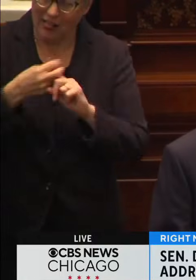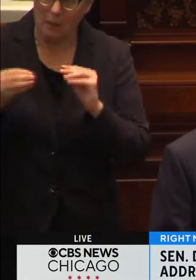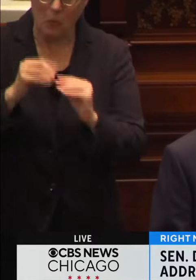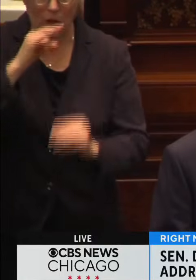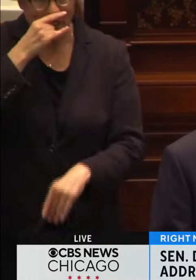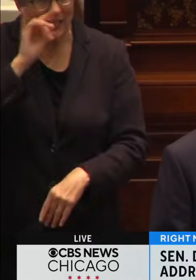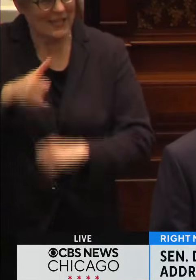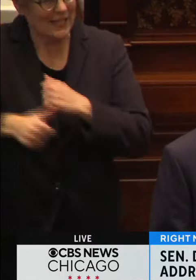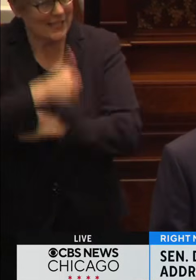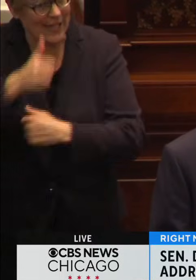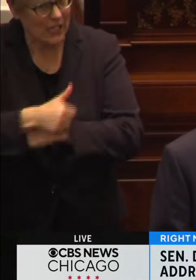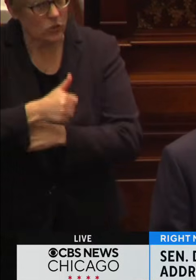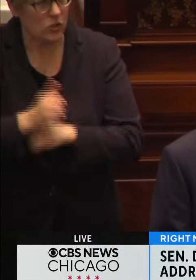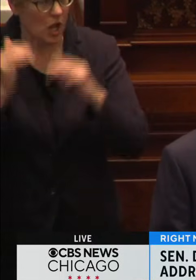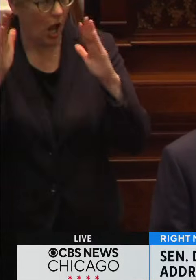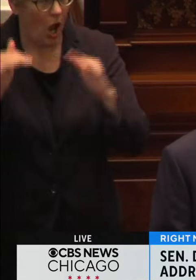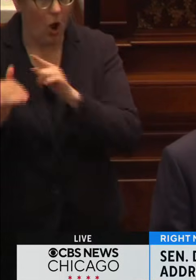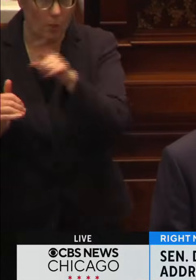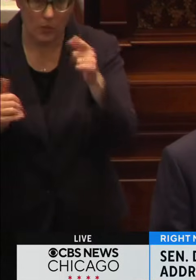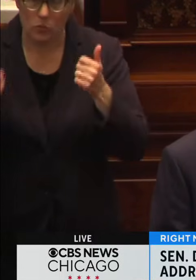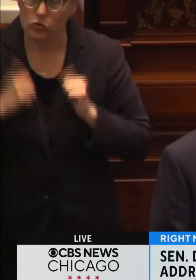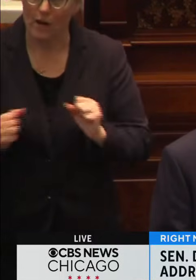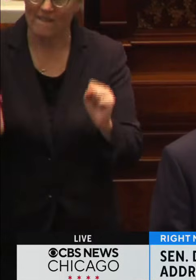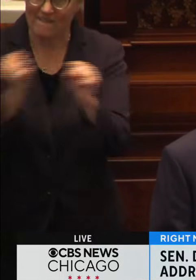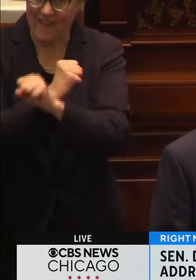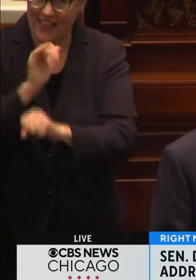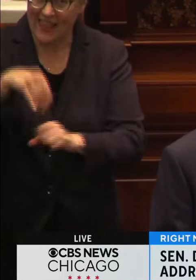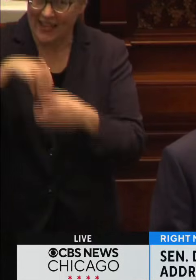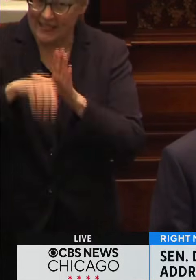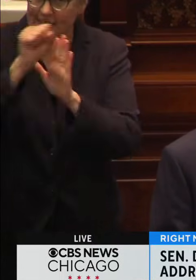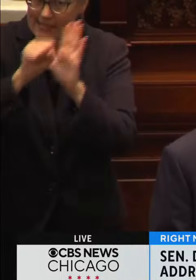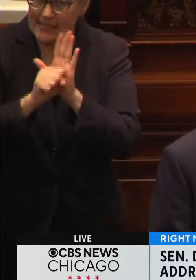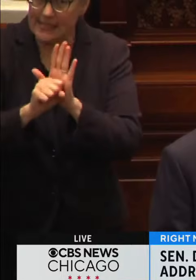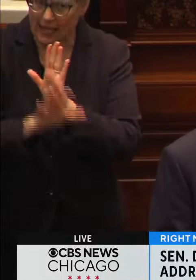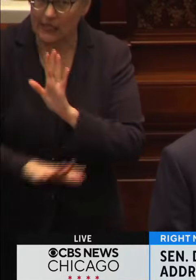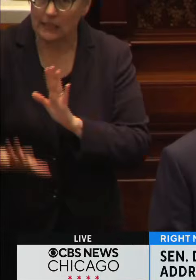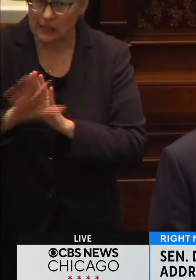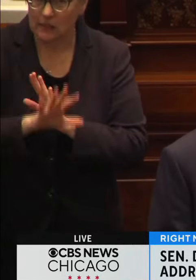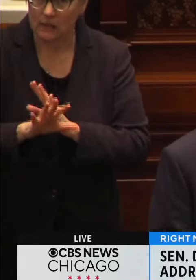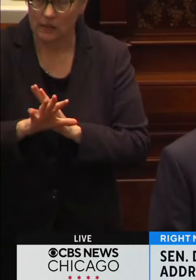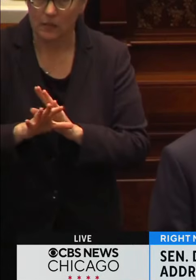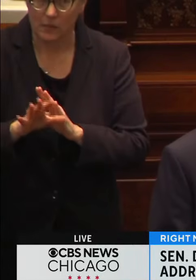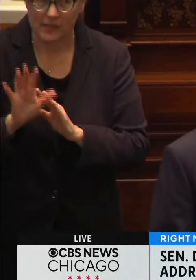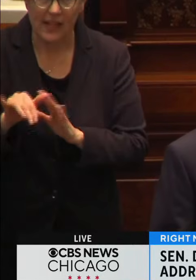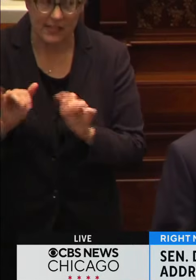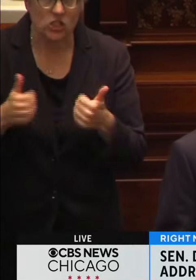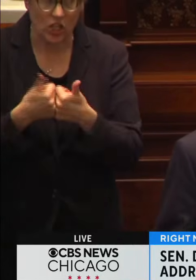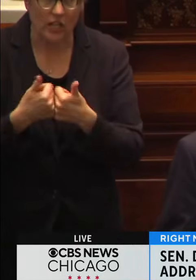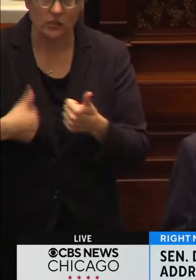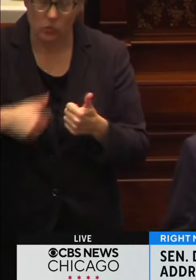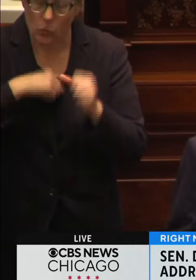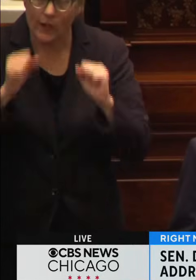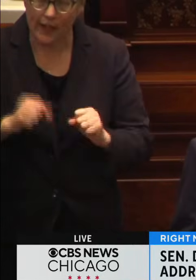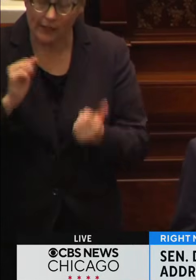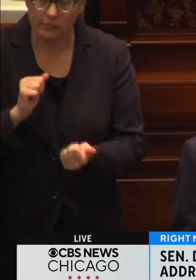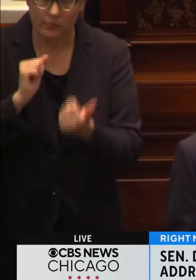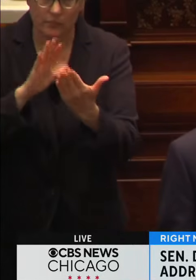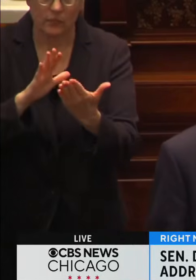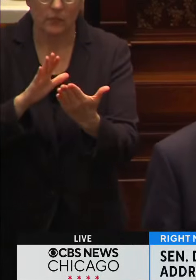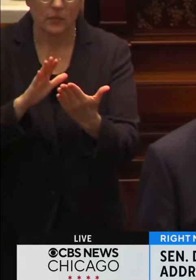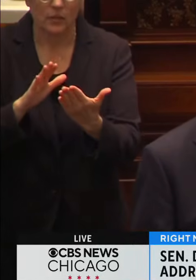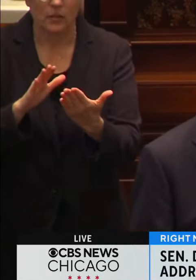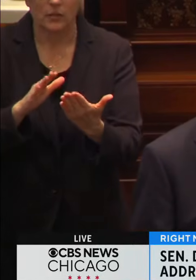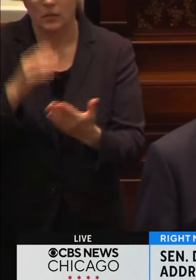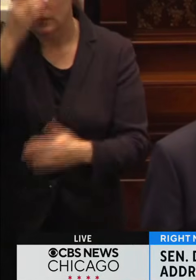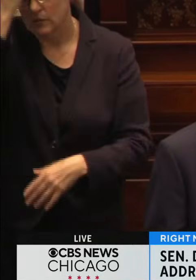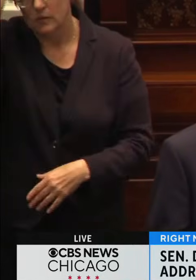you'll feel as I do and do something about it at the state level, but it's a challenge that we continue to face. So with that change in the